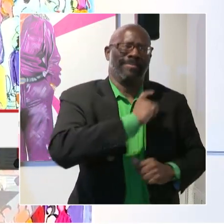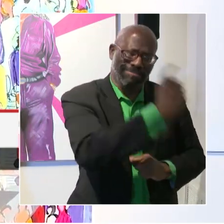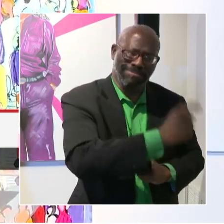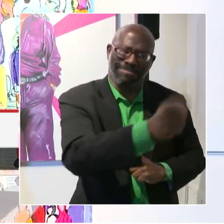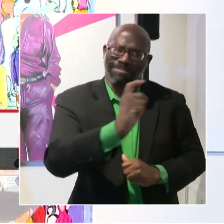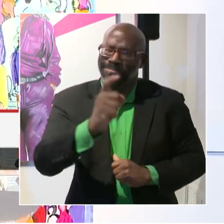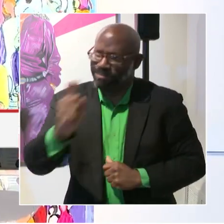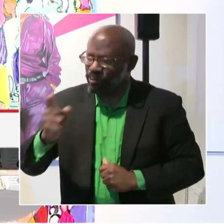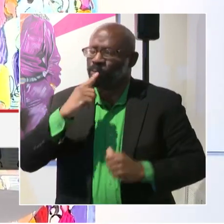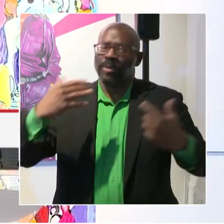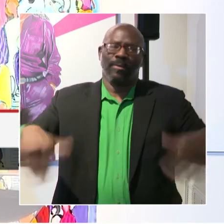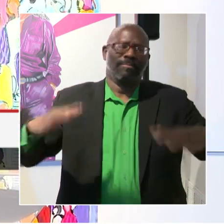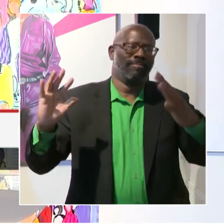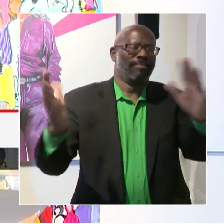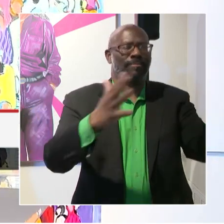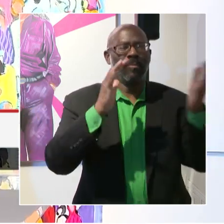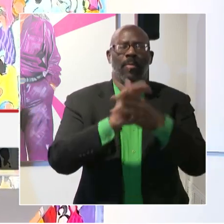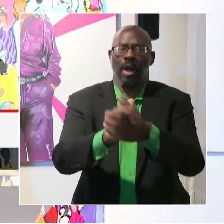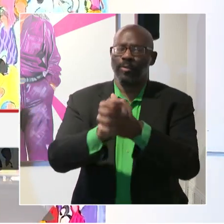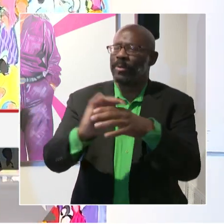applause.